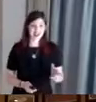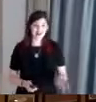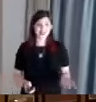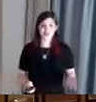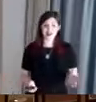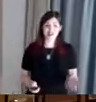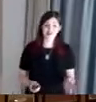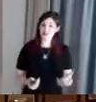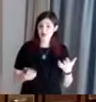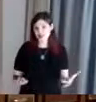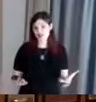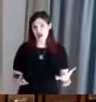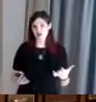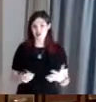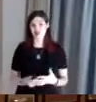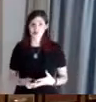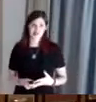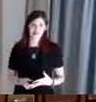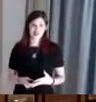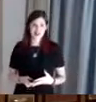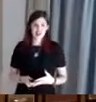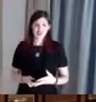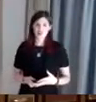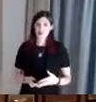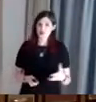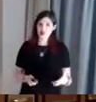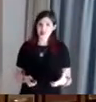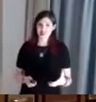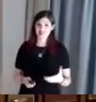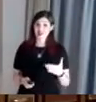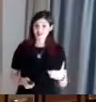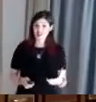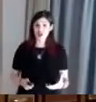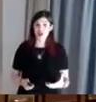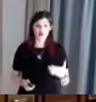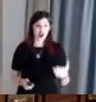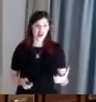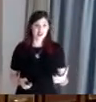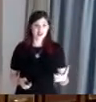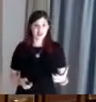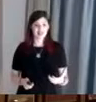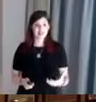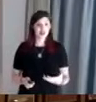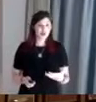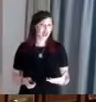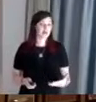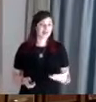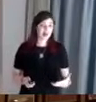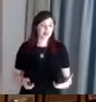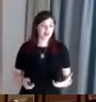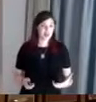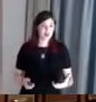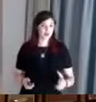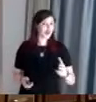That's absolutely right, James. And thanks for having me on this webinar today. So one threat that's definitely on the rise, this is a new type of